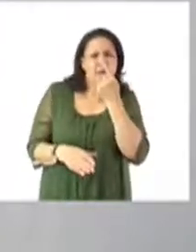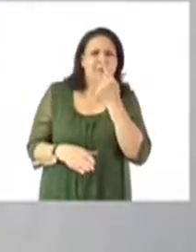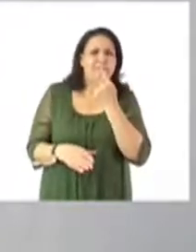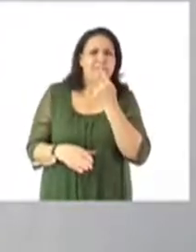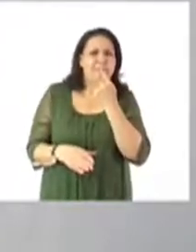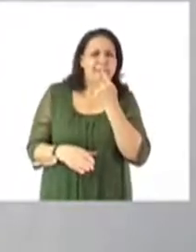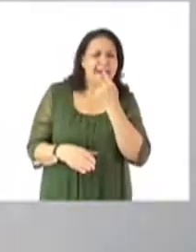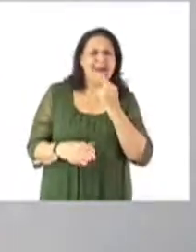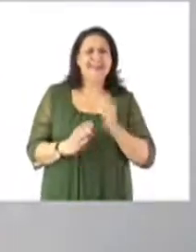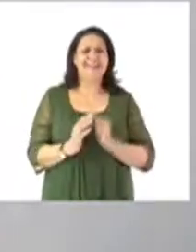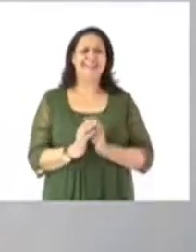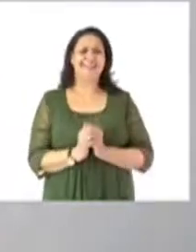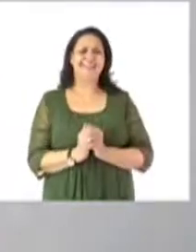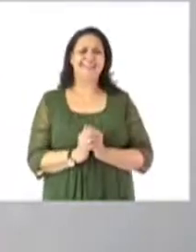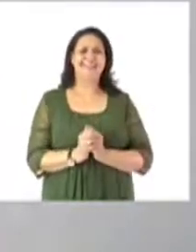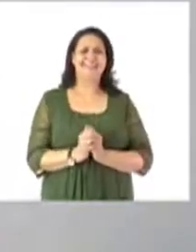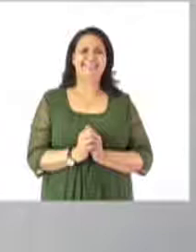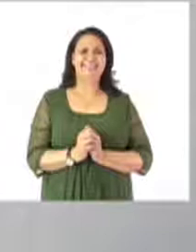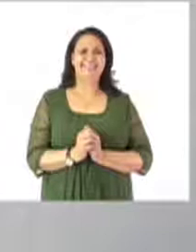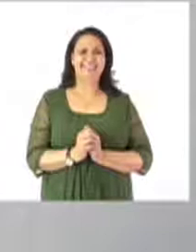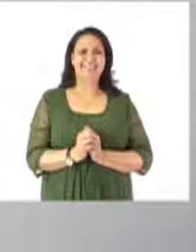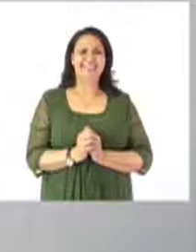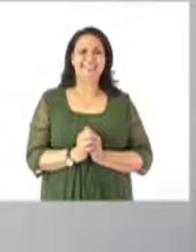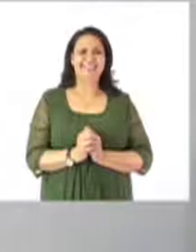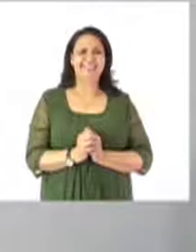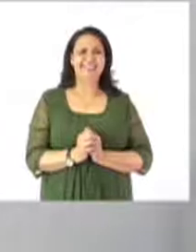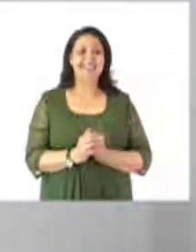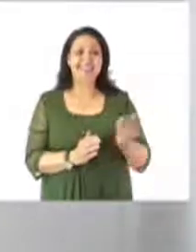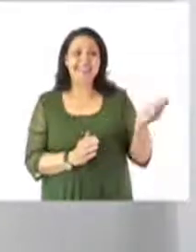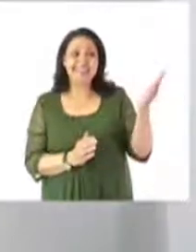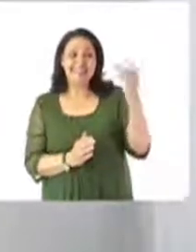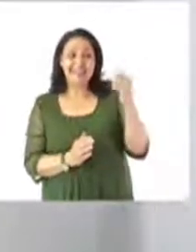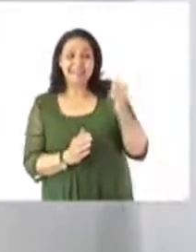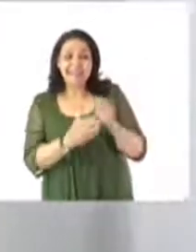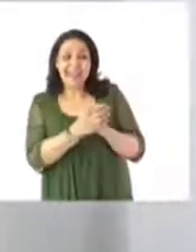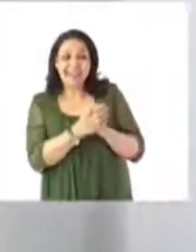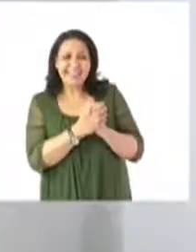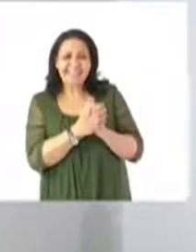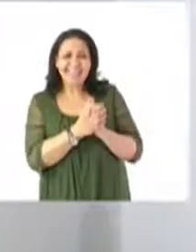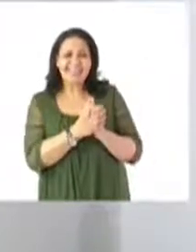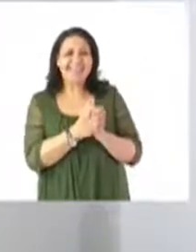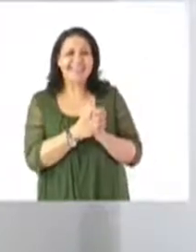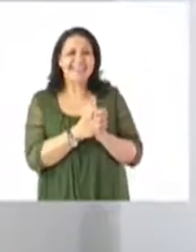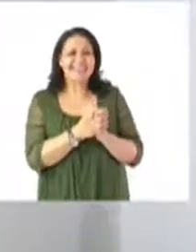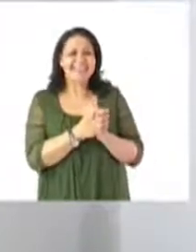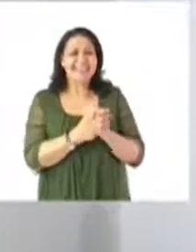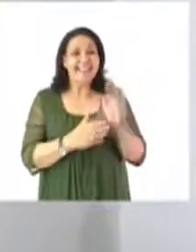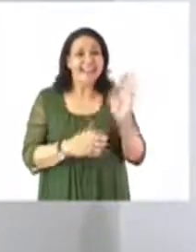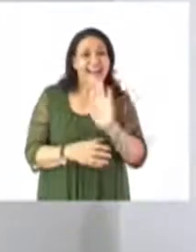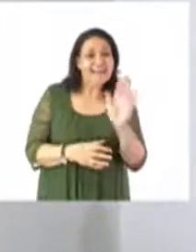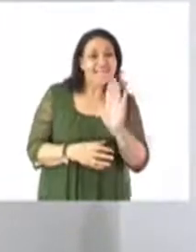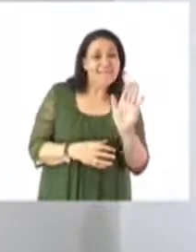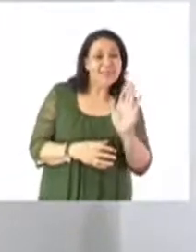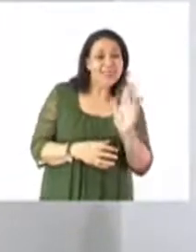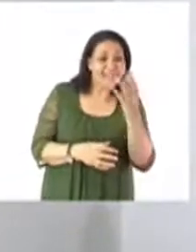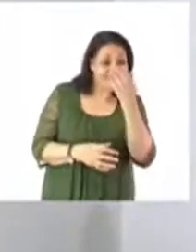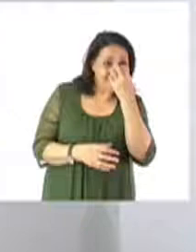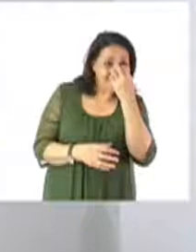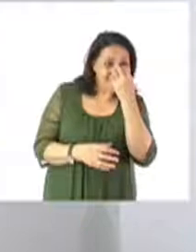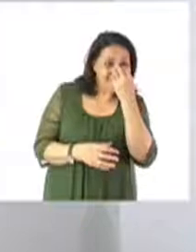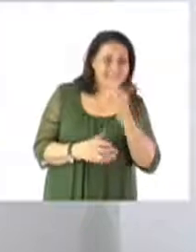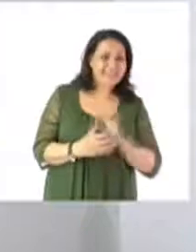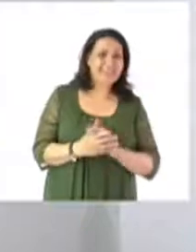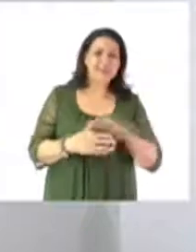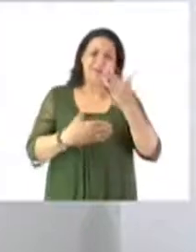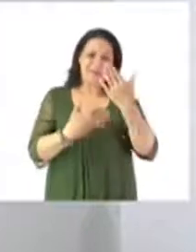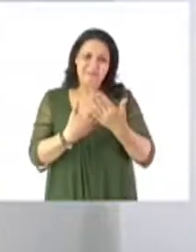and nose at all times. I will invite my friend Zoshi to come and say bye-bye to you because we have come to